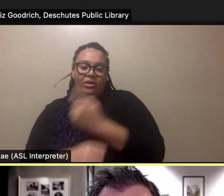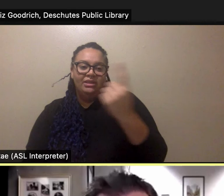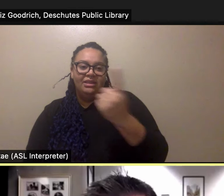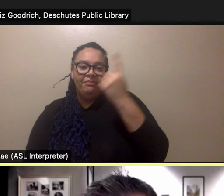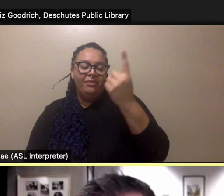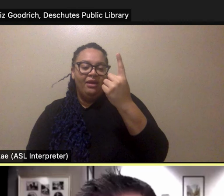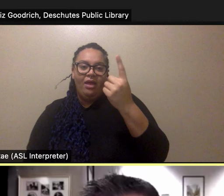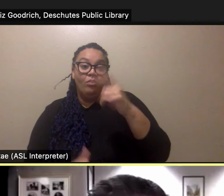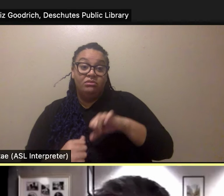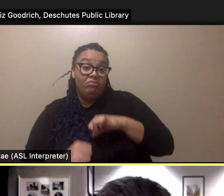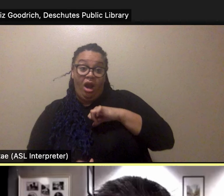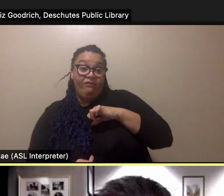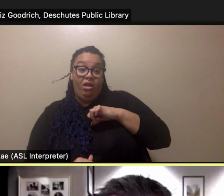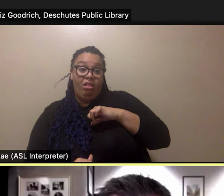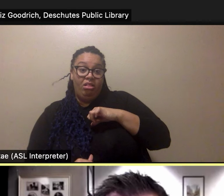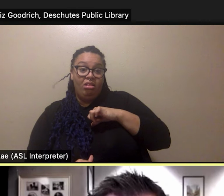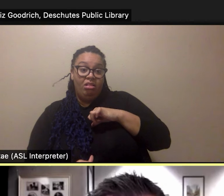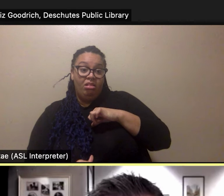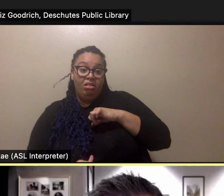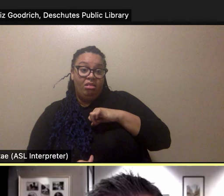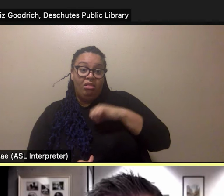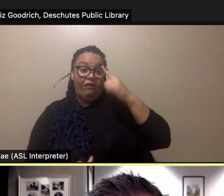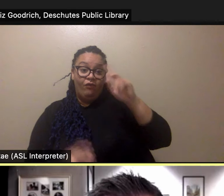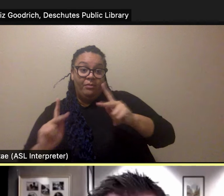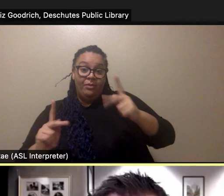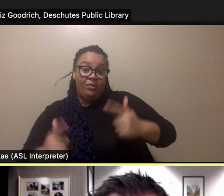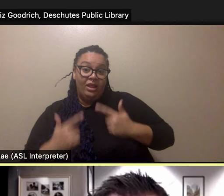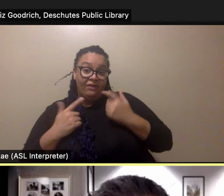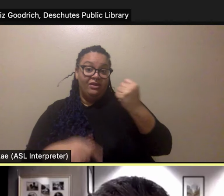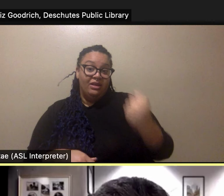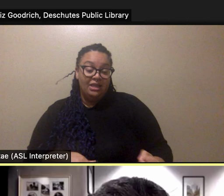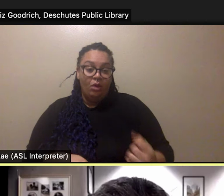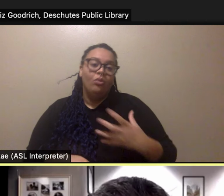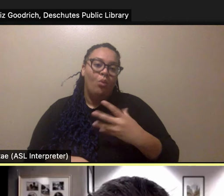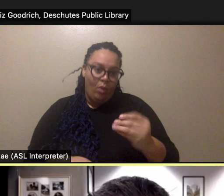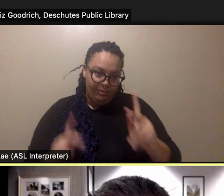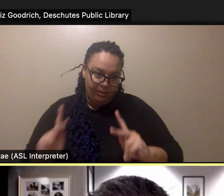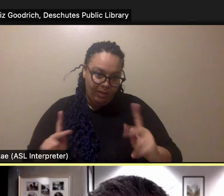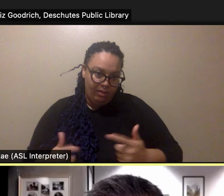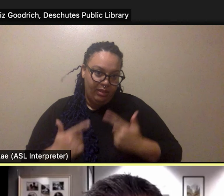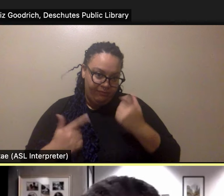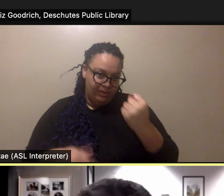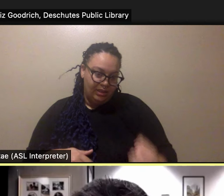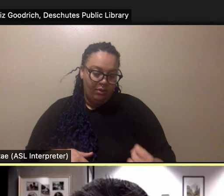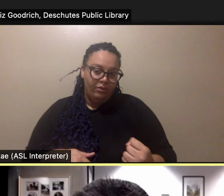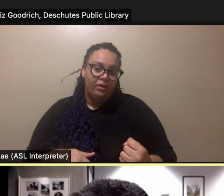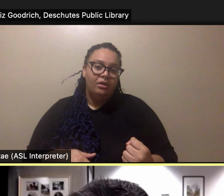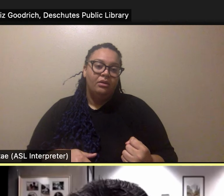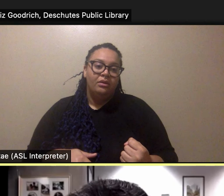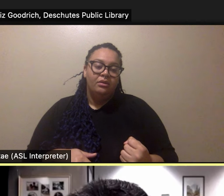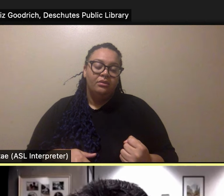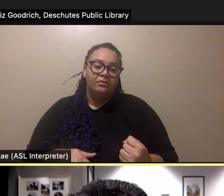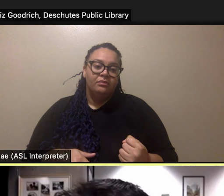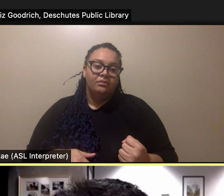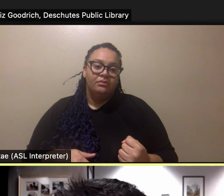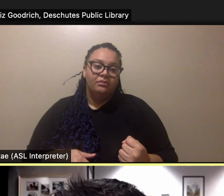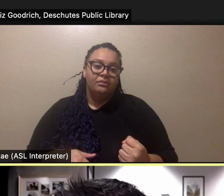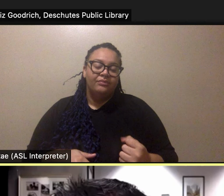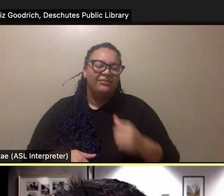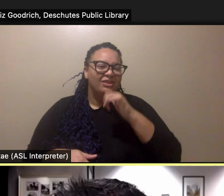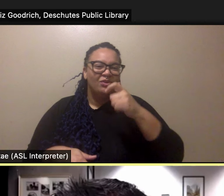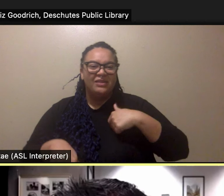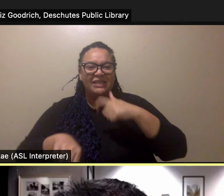point of pride for Southerners. White Southerners. The brutality of the system, and I don't have time to